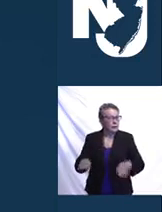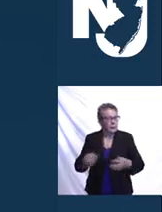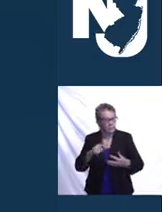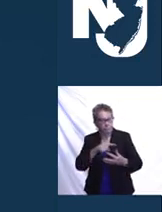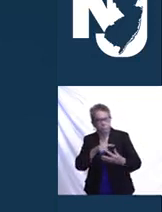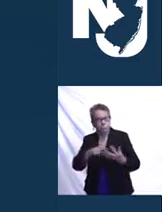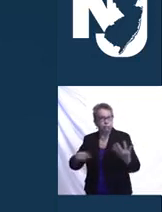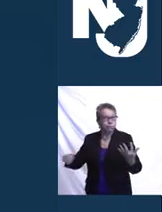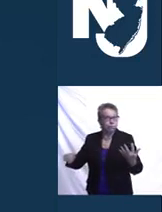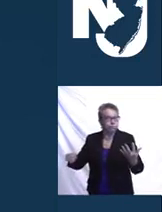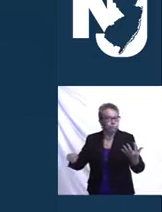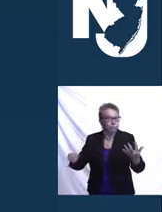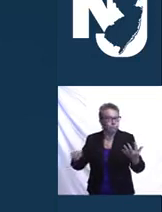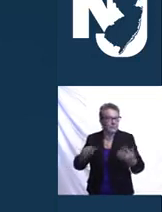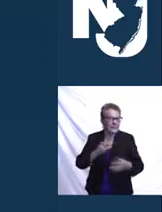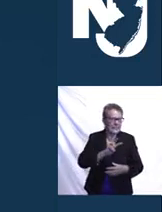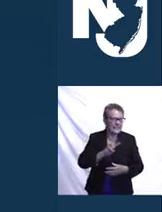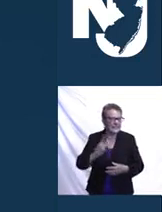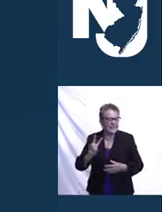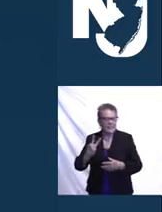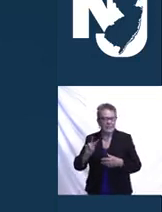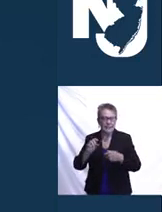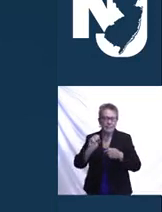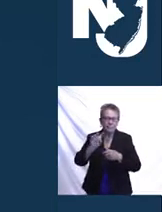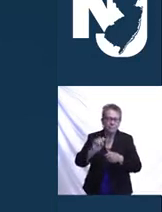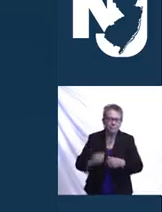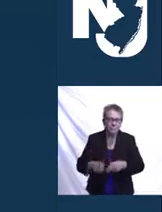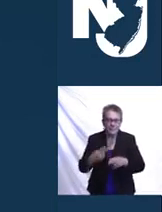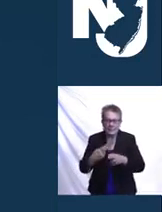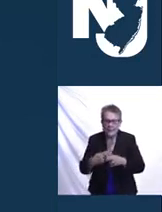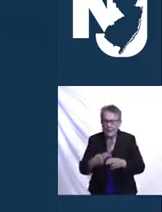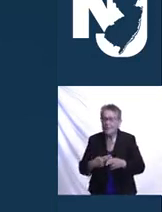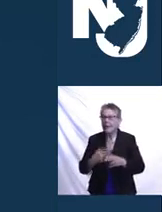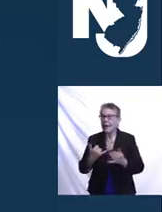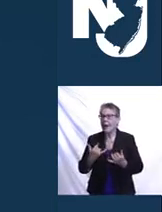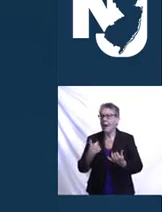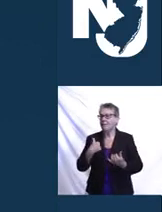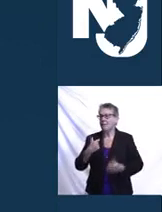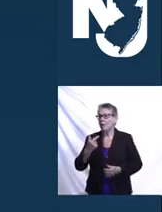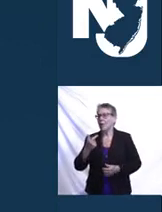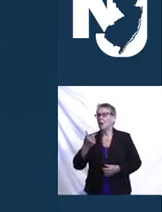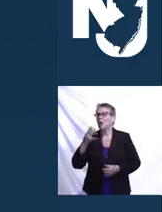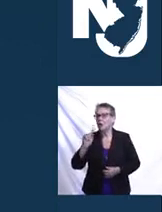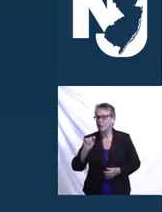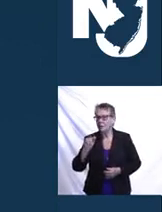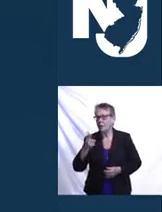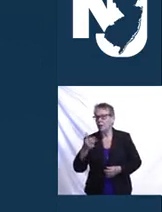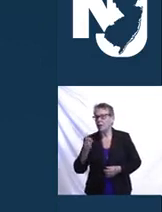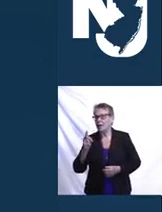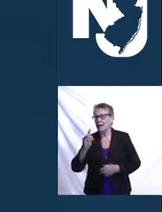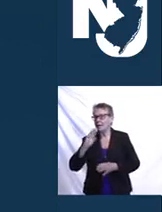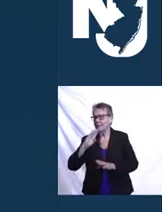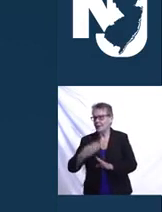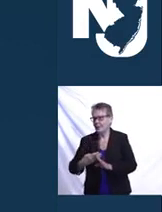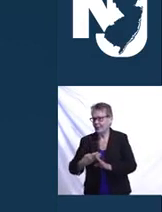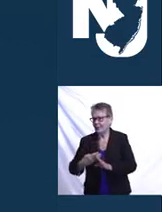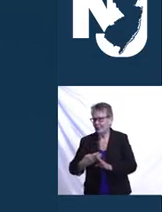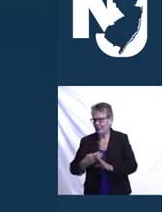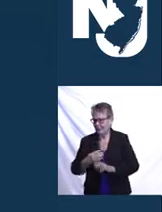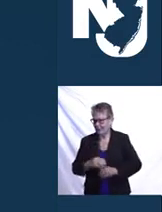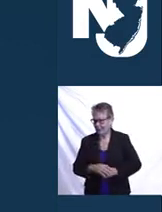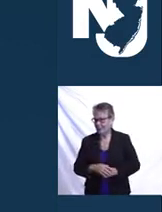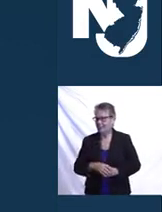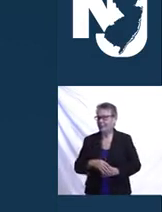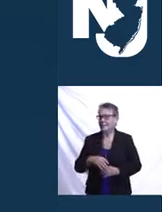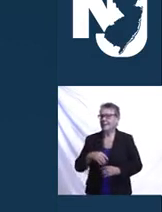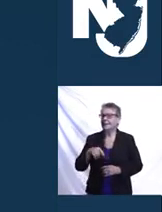and great-granddaughter Harper. She also left 2 brothers and their families. Florence was 76 years old, and may